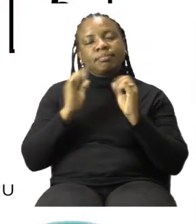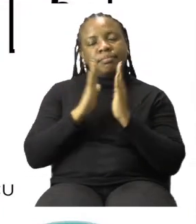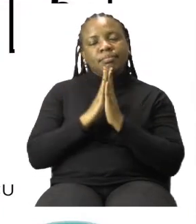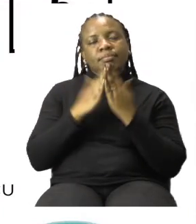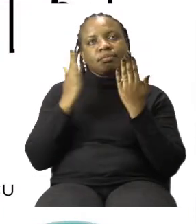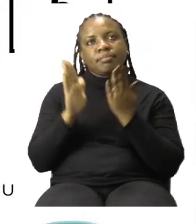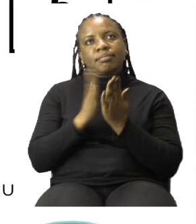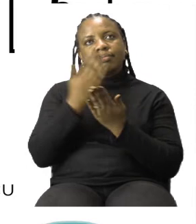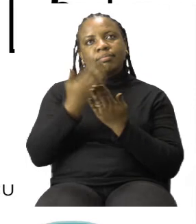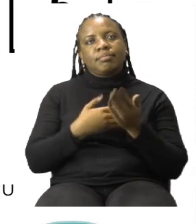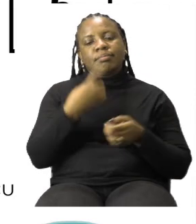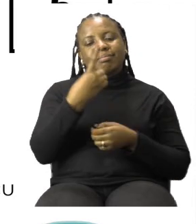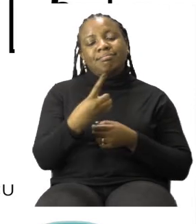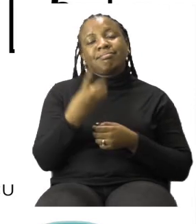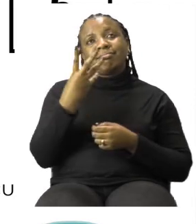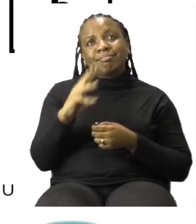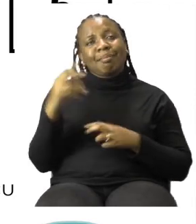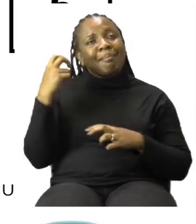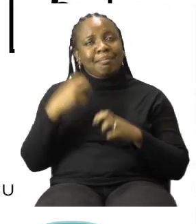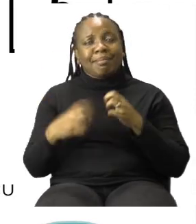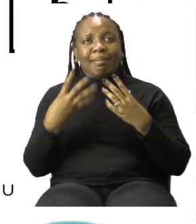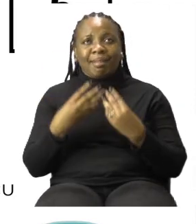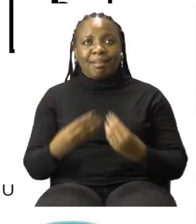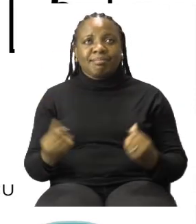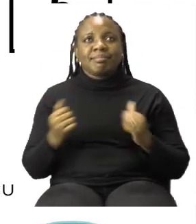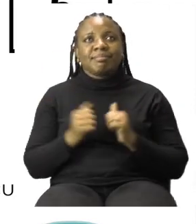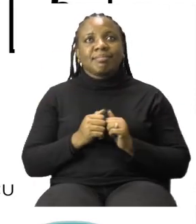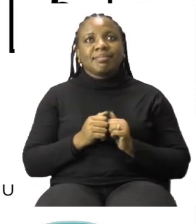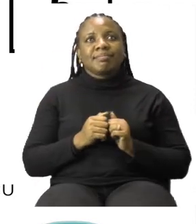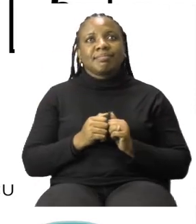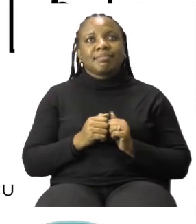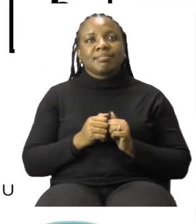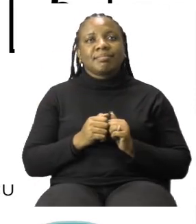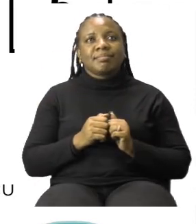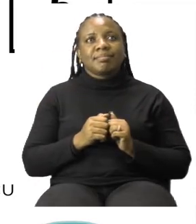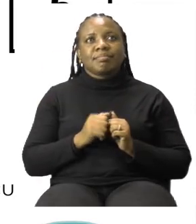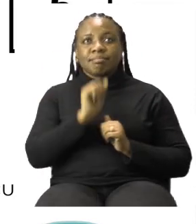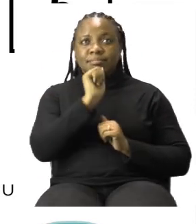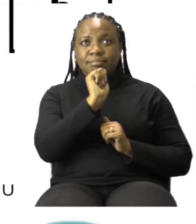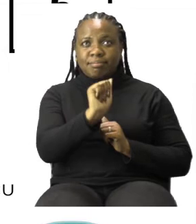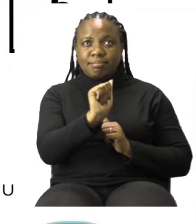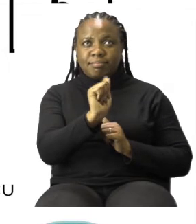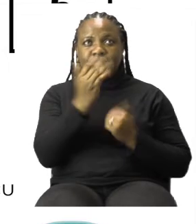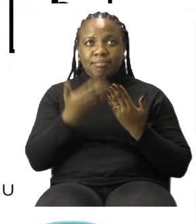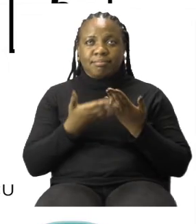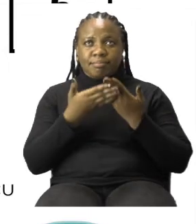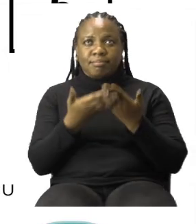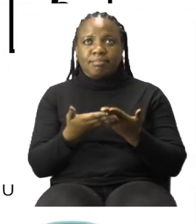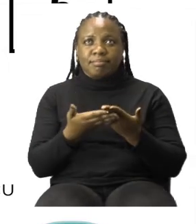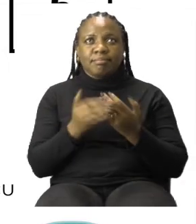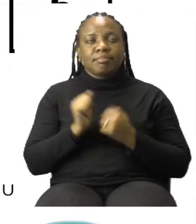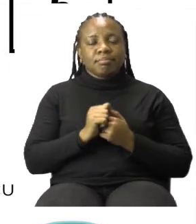doing problem-solving sums. We're going to do A together. Remember, we need to